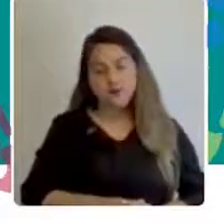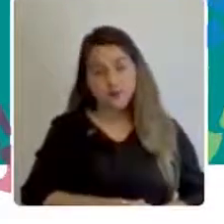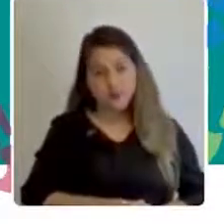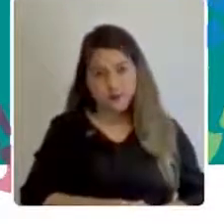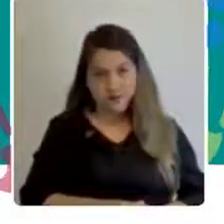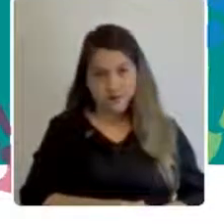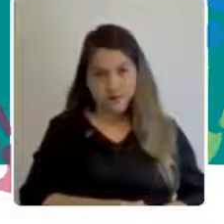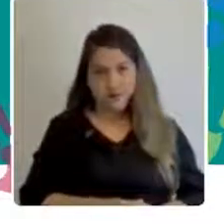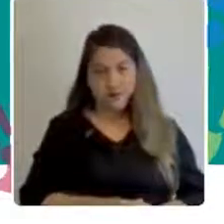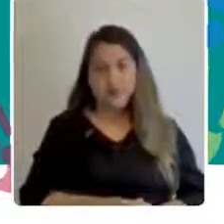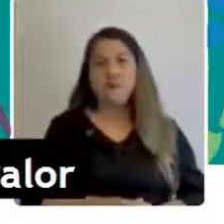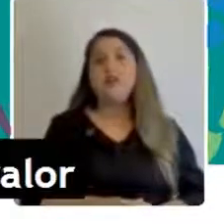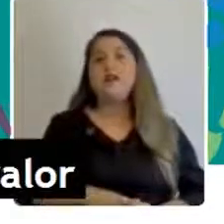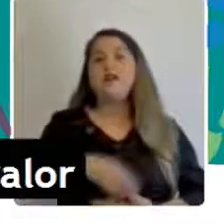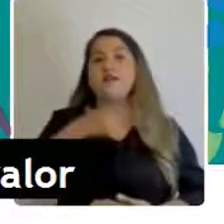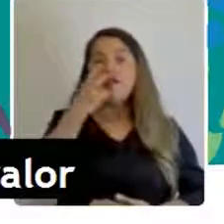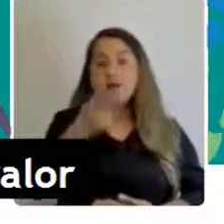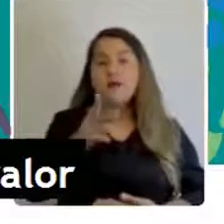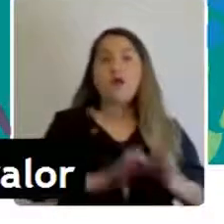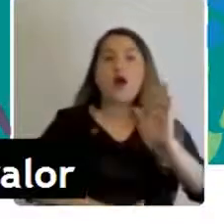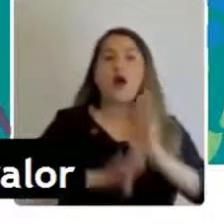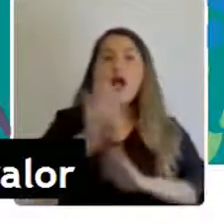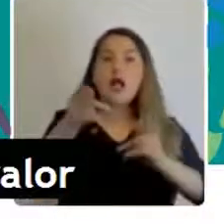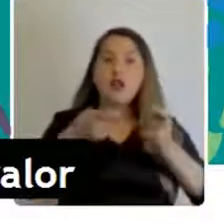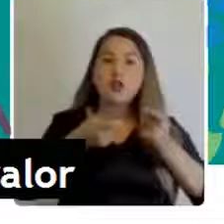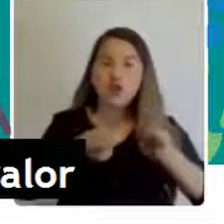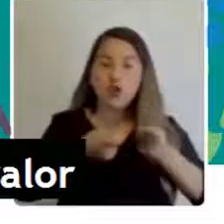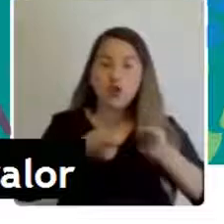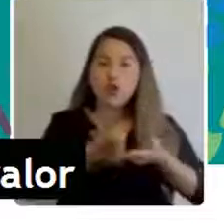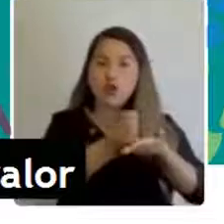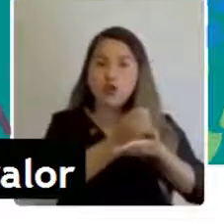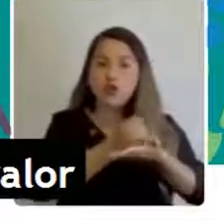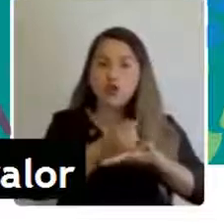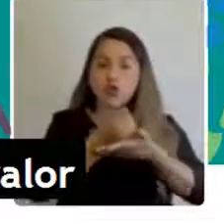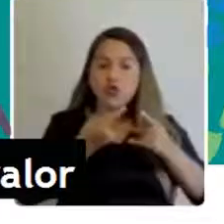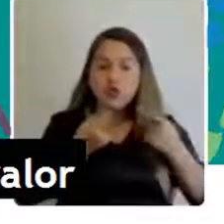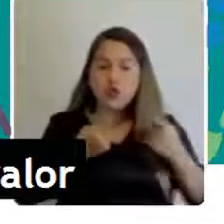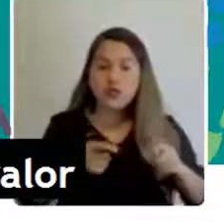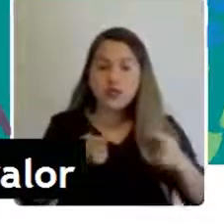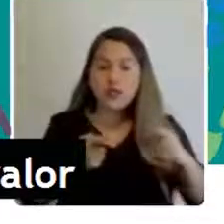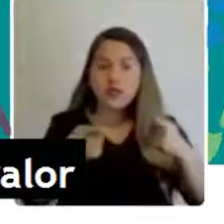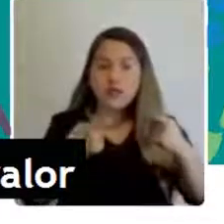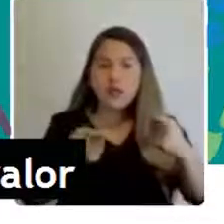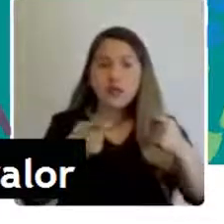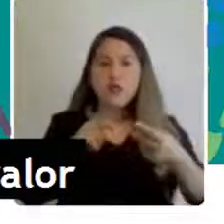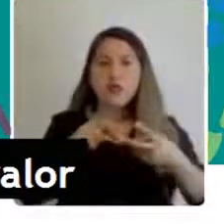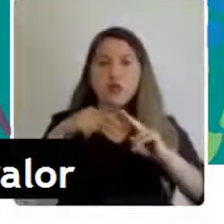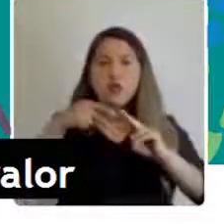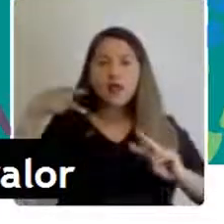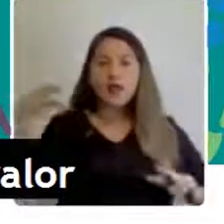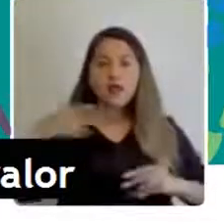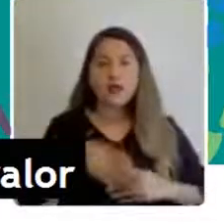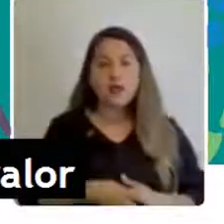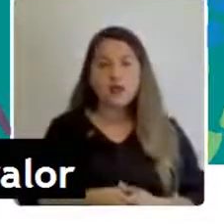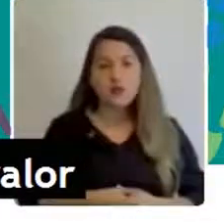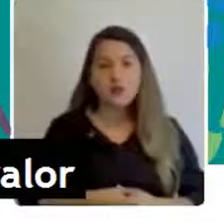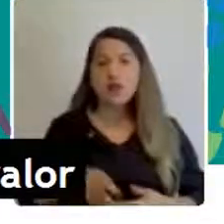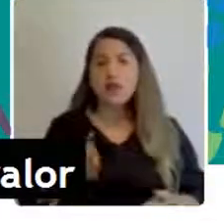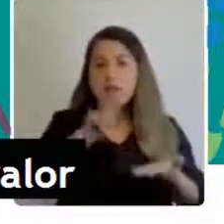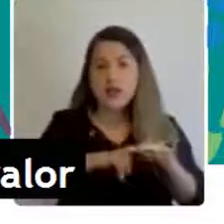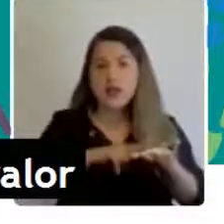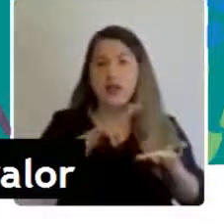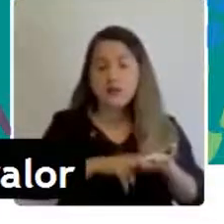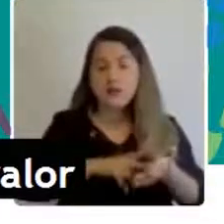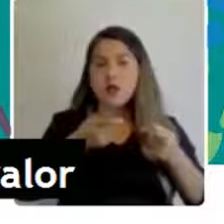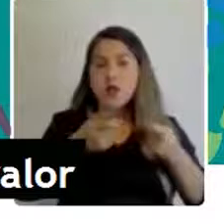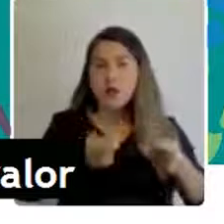million, and that's quite an expense. And I think that's where you're seeing more